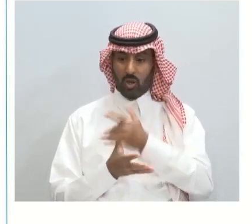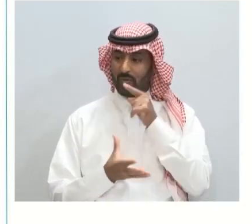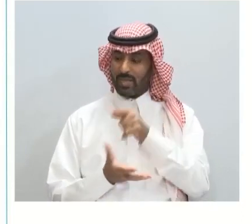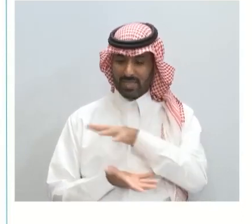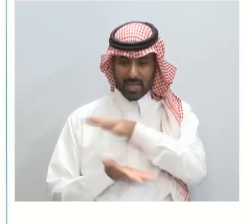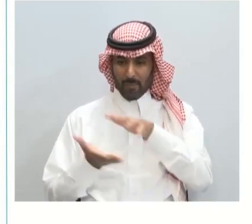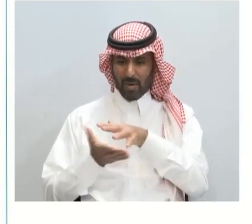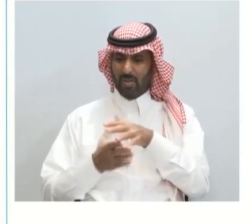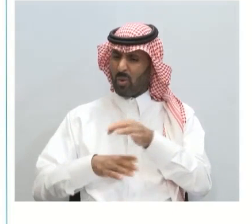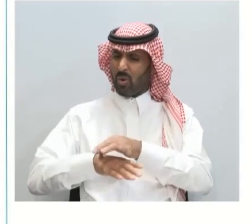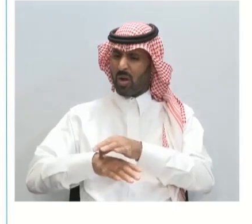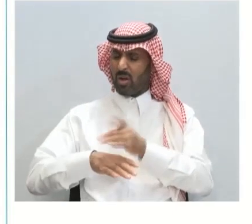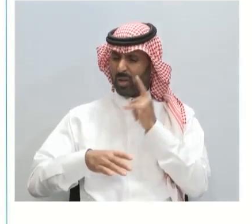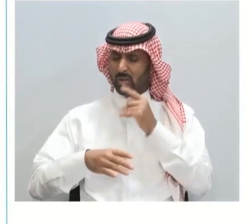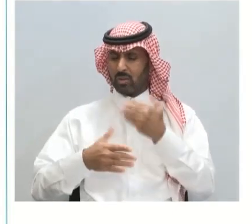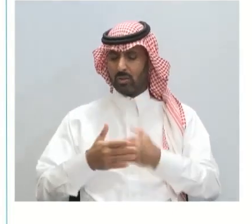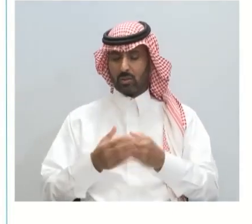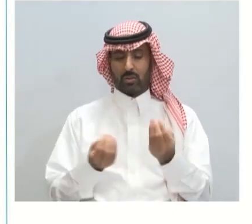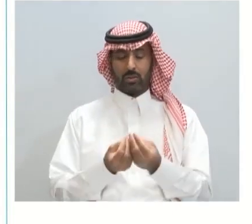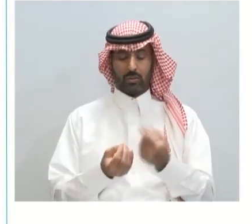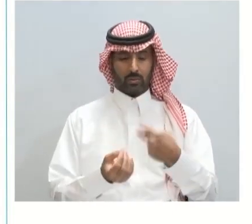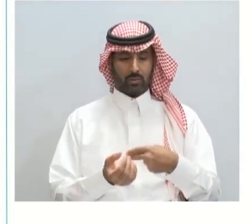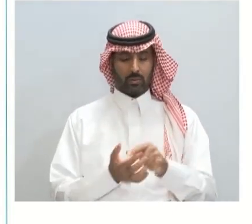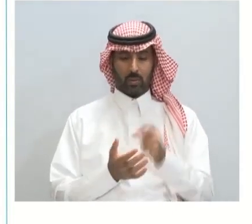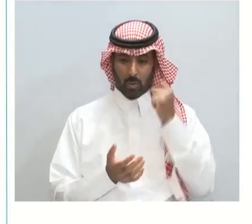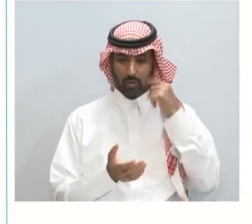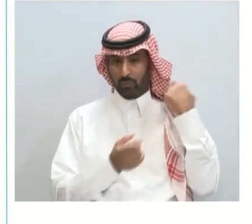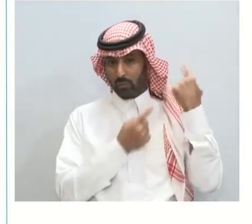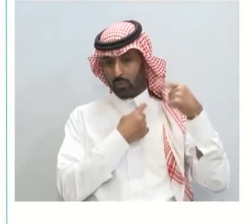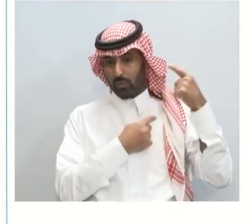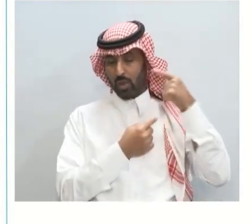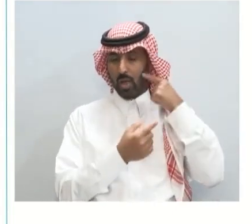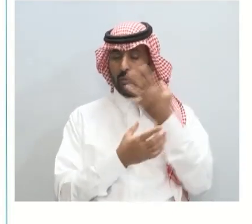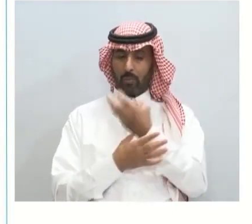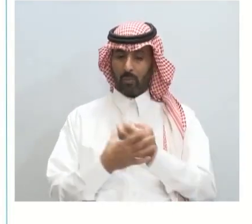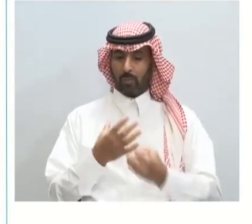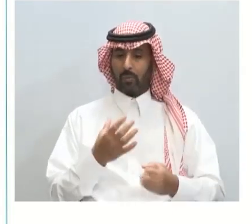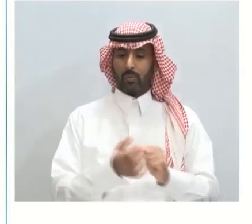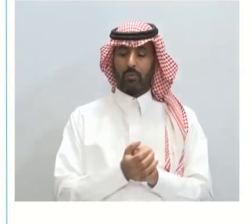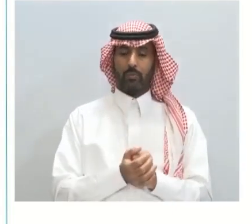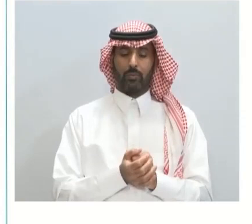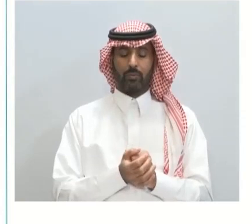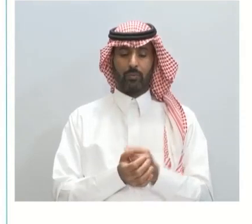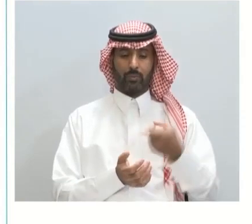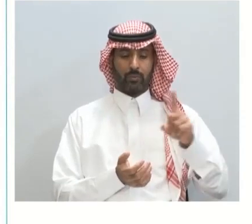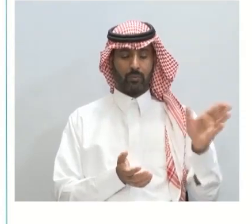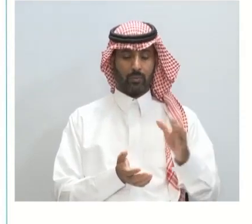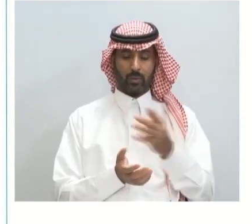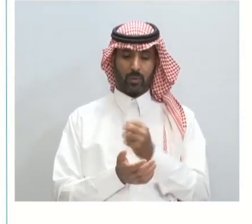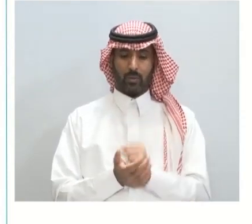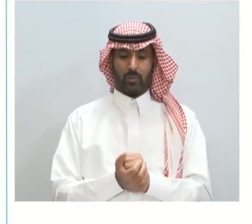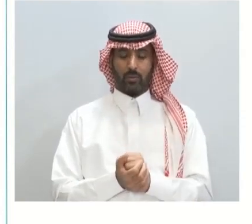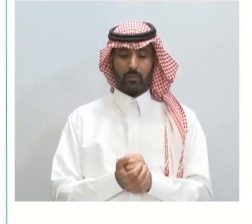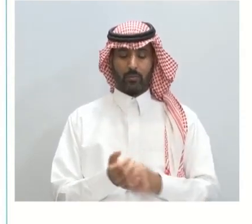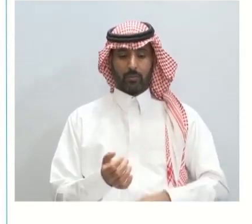problem. Undergo goes with the letter H, experience. Inherited with D, received from